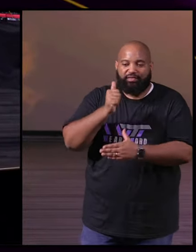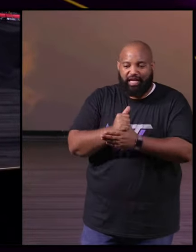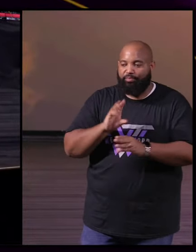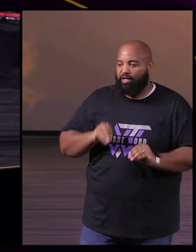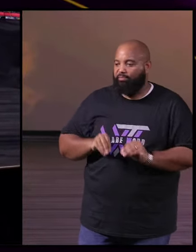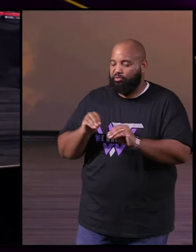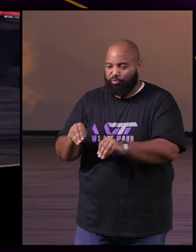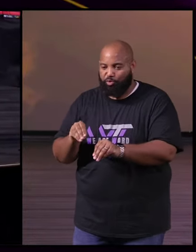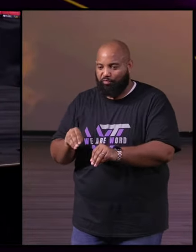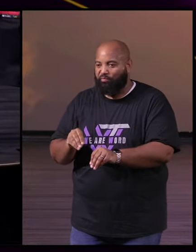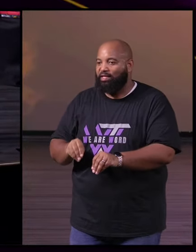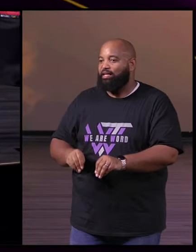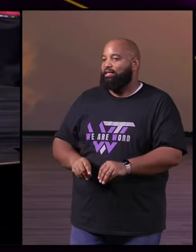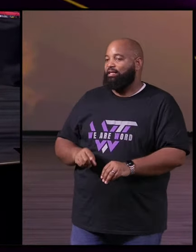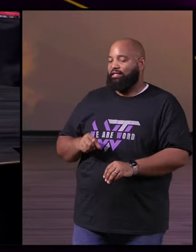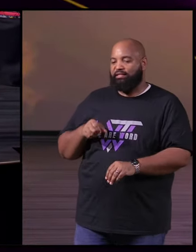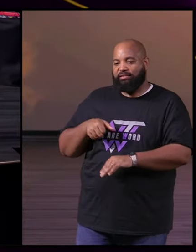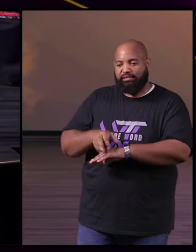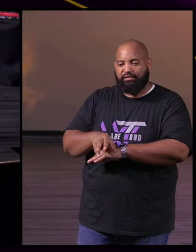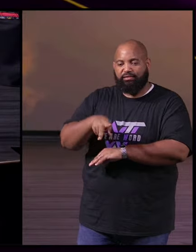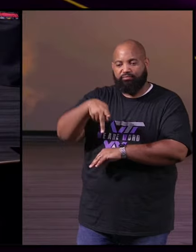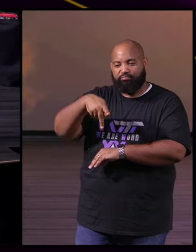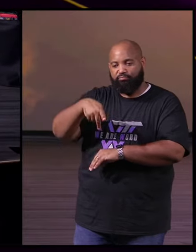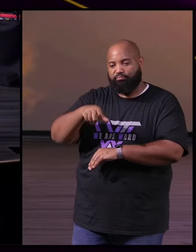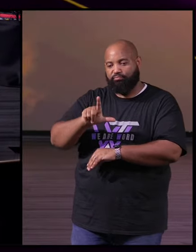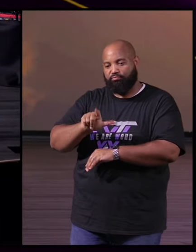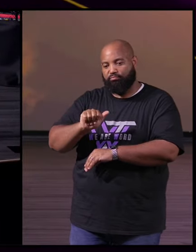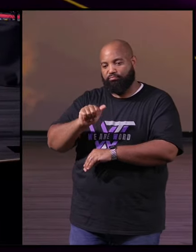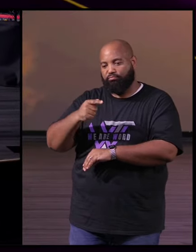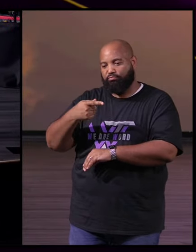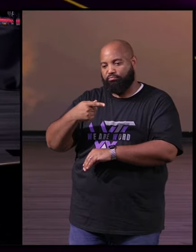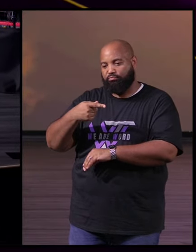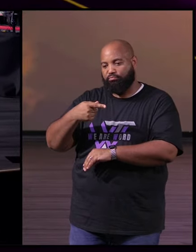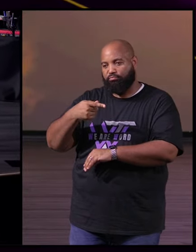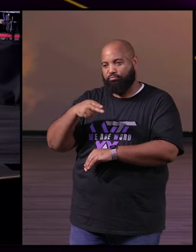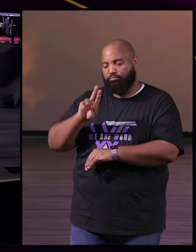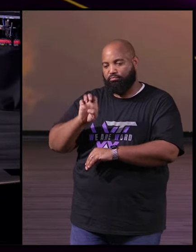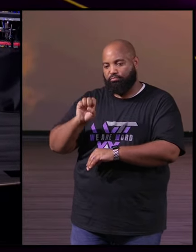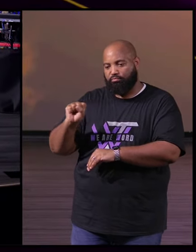a plagues on the house of Pharaoh.